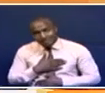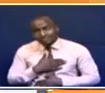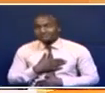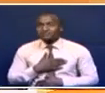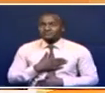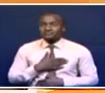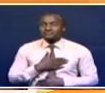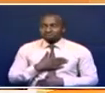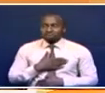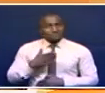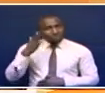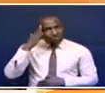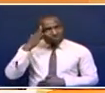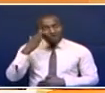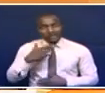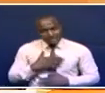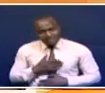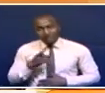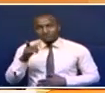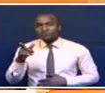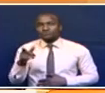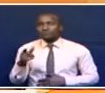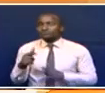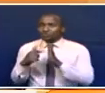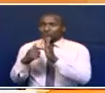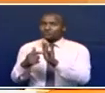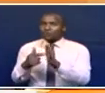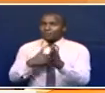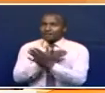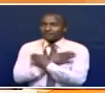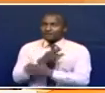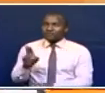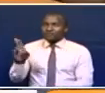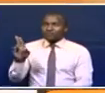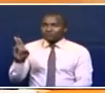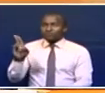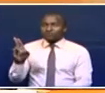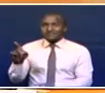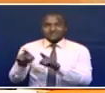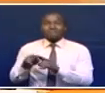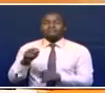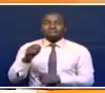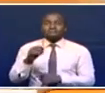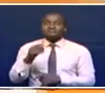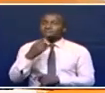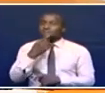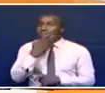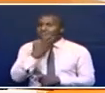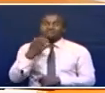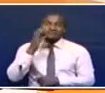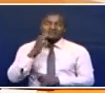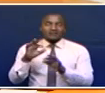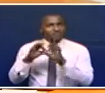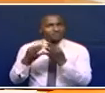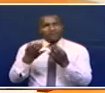noting the great respect you have shown to my friend Uhuru and the Kenyatta family, why don't you allow a